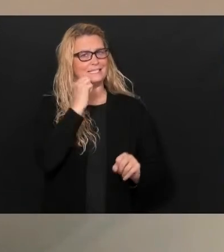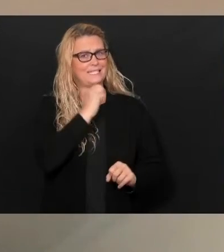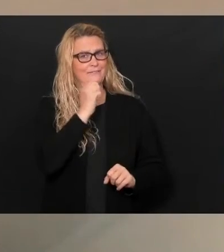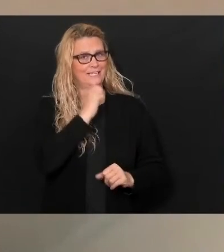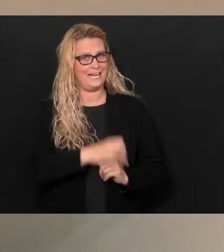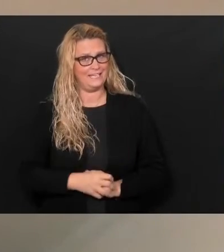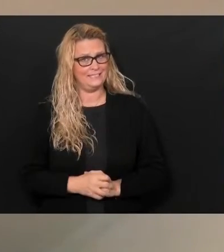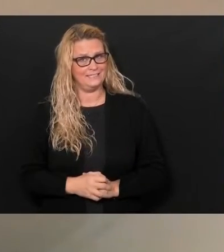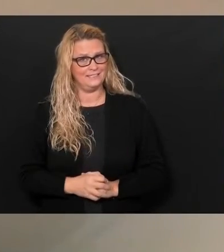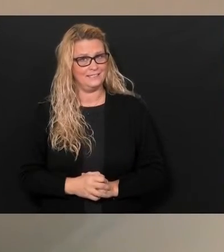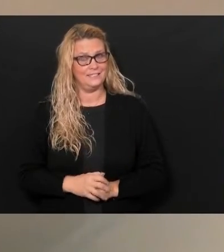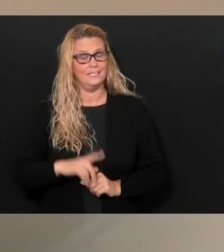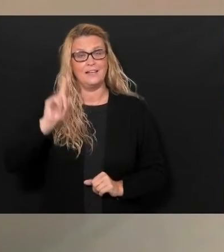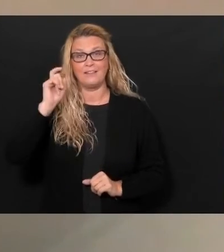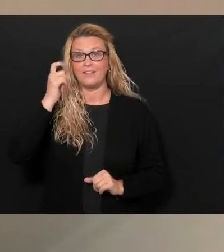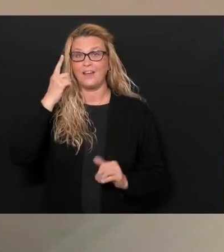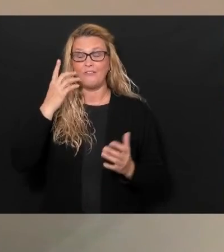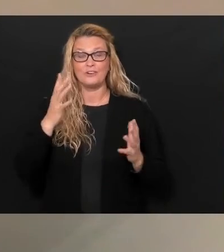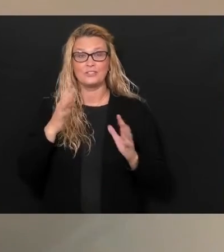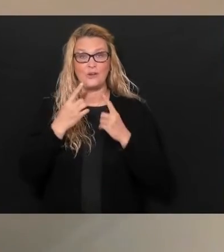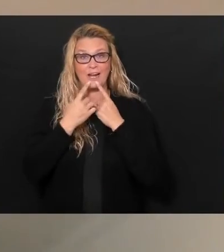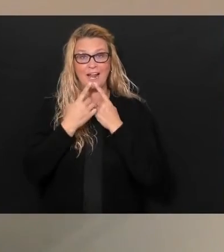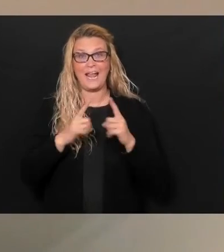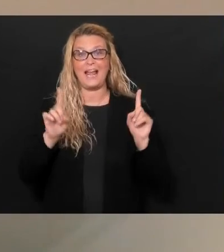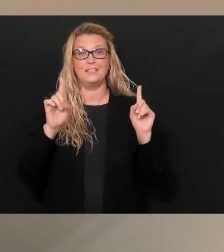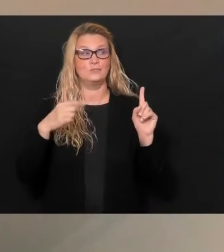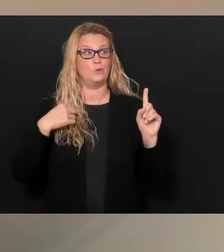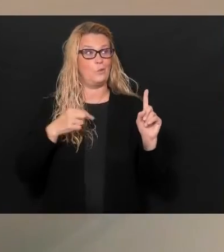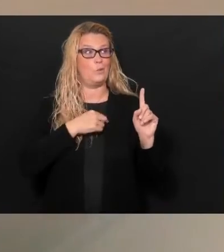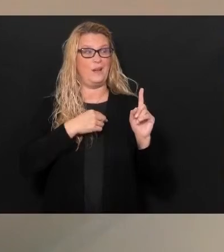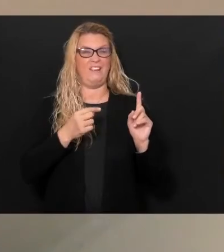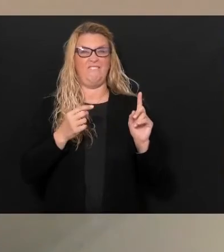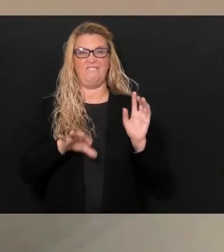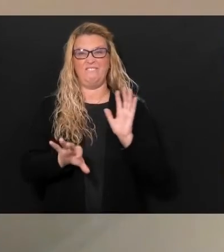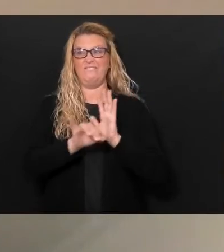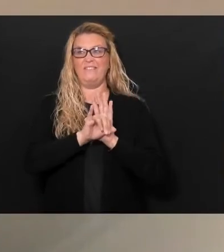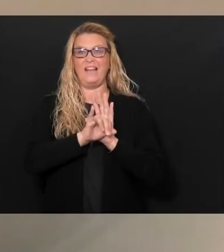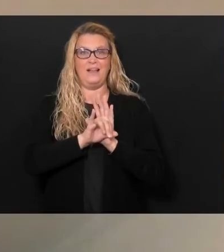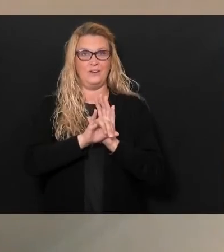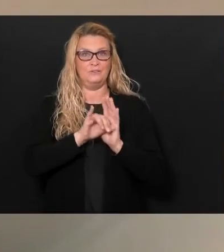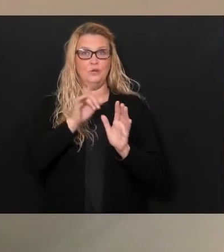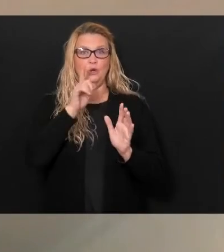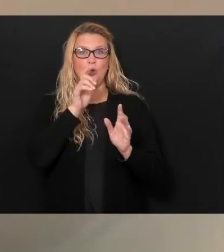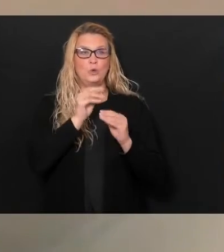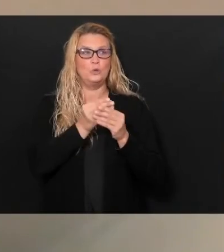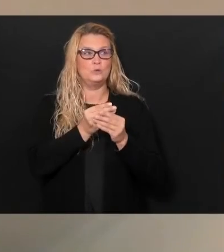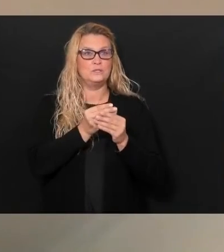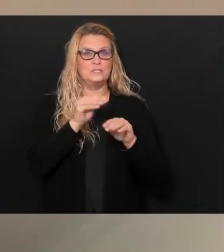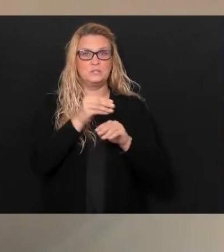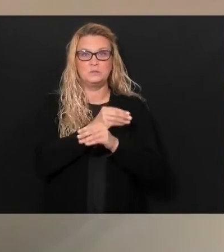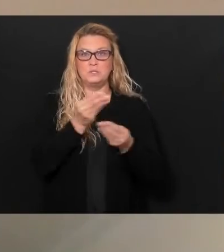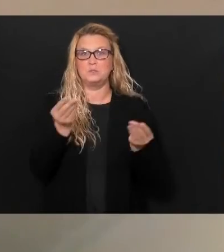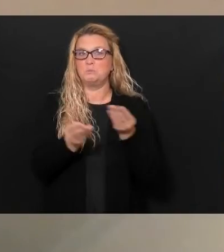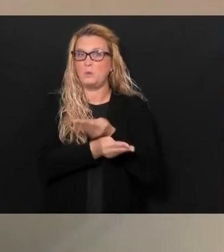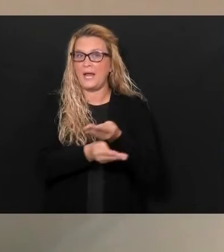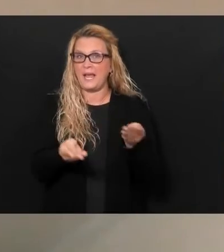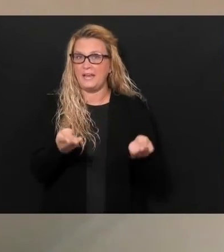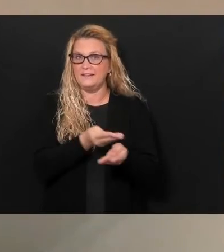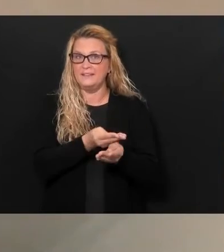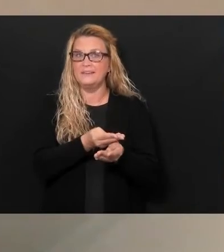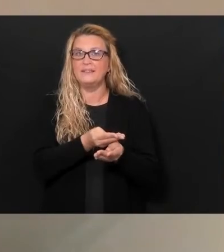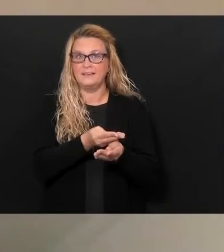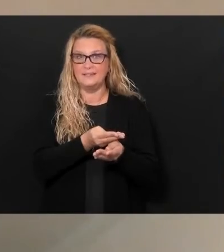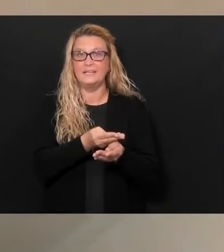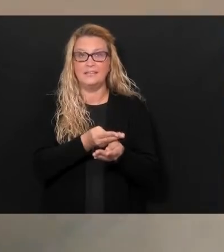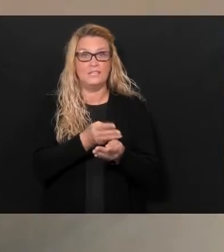governor answered that very well earlier when he said we found a number of people who've spread before they developed symptoms. And so it's been